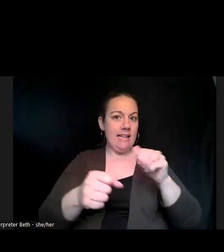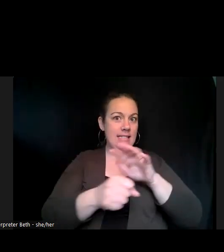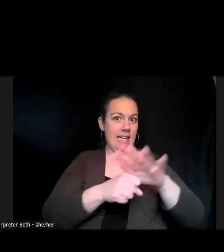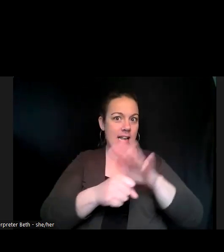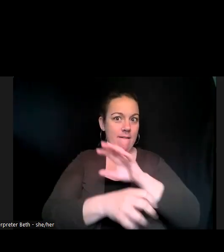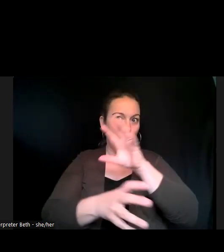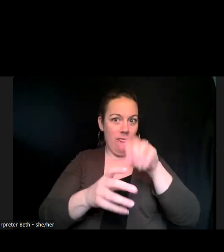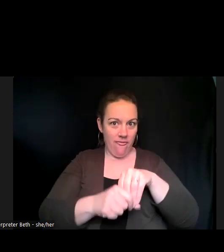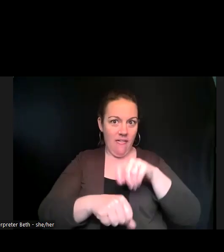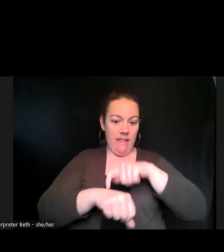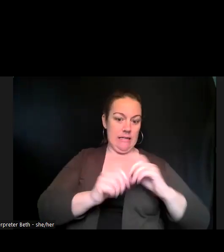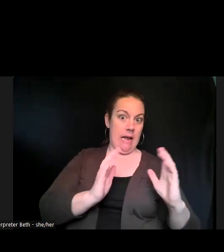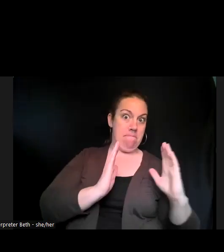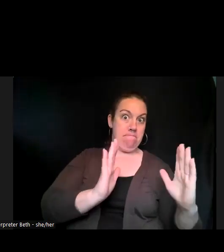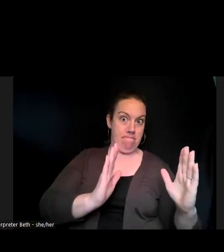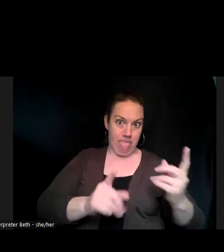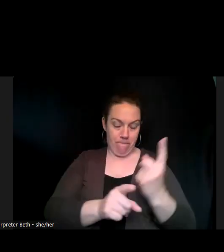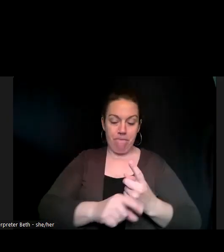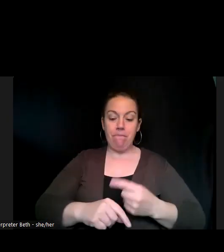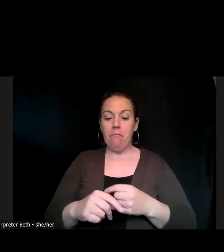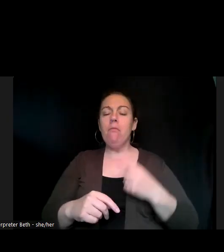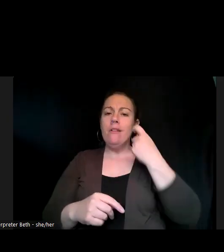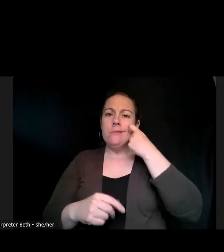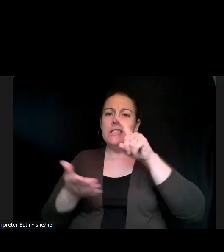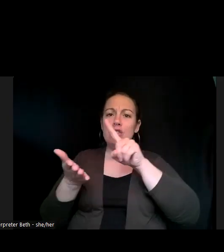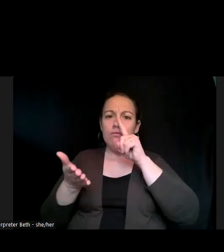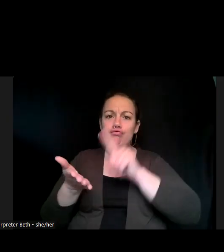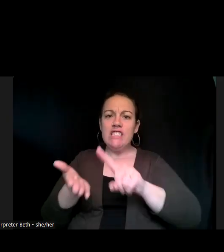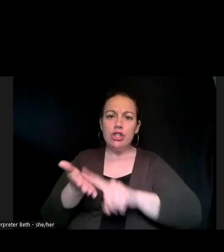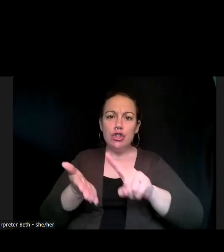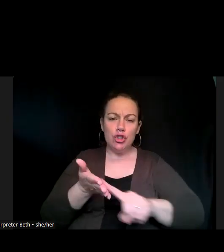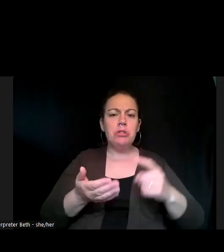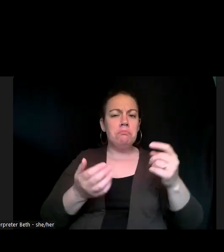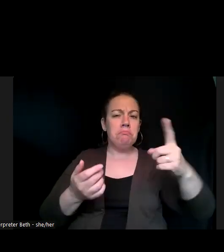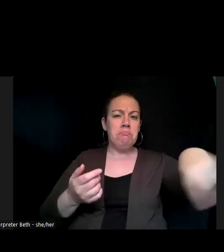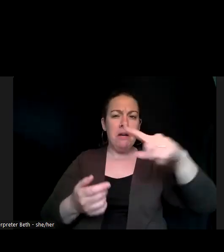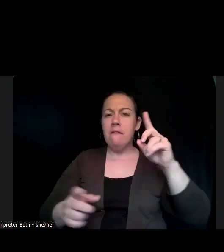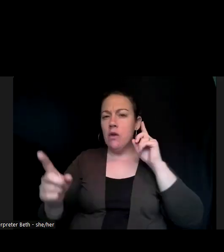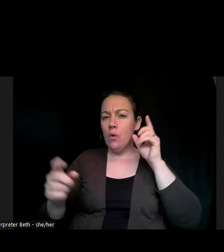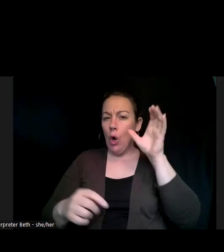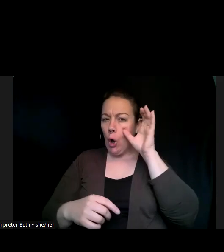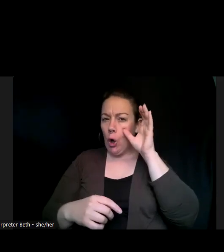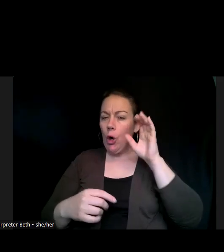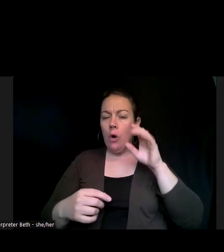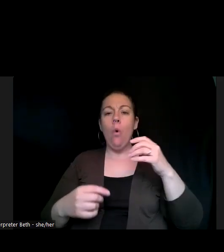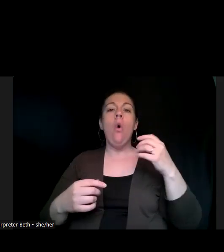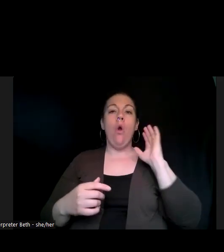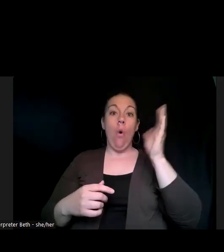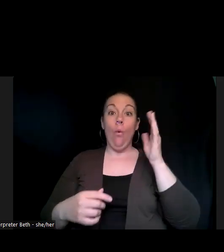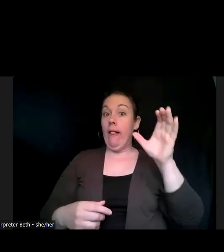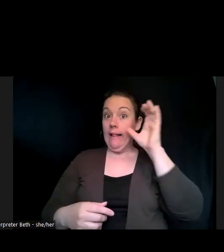read some research. Certainly, many of you have probably heard some of this, or will be hearing about this today from Tom Kane at Harvard.